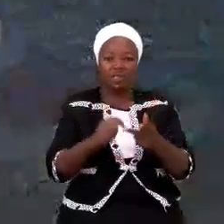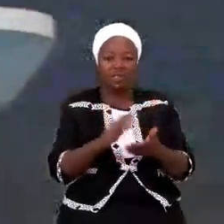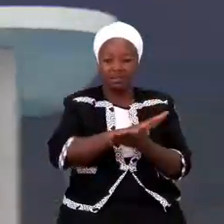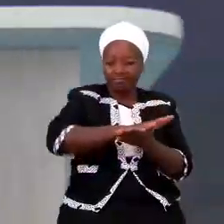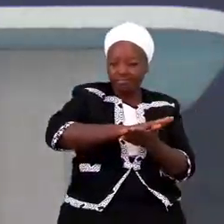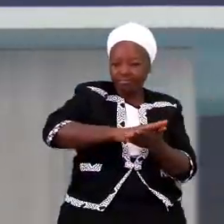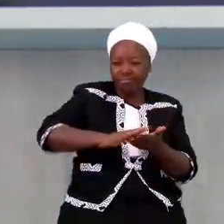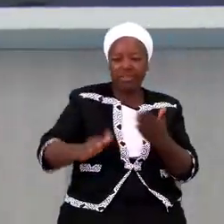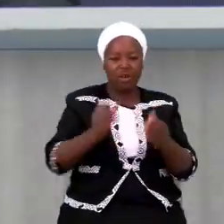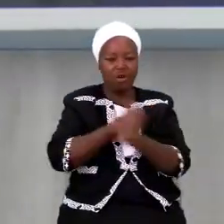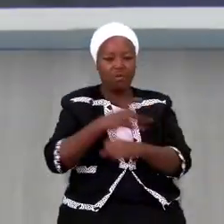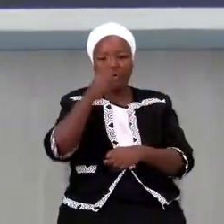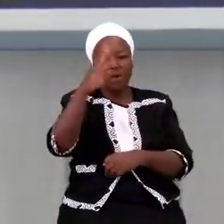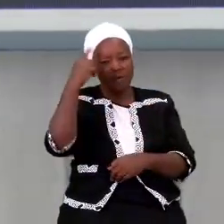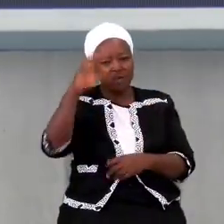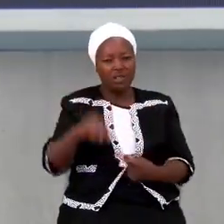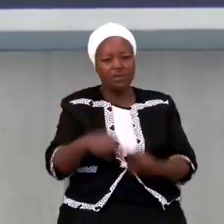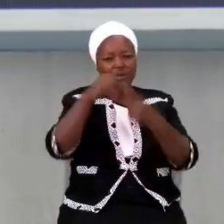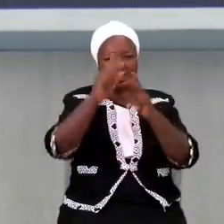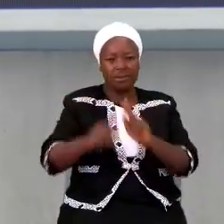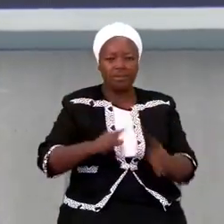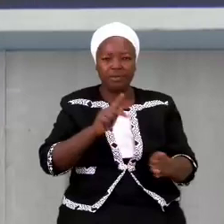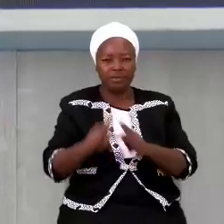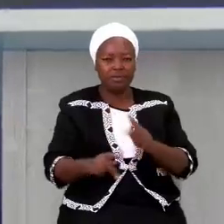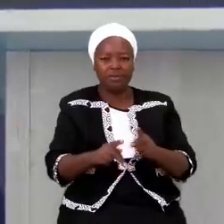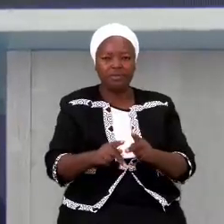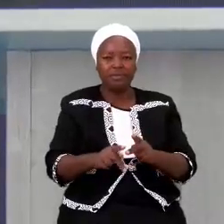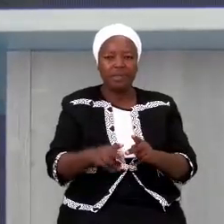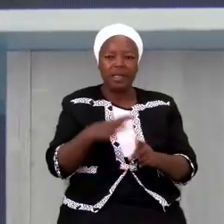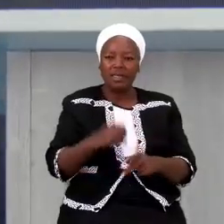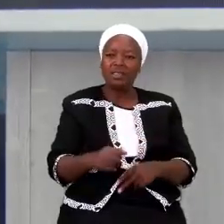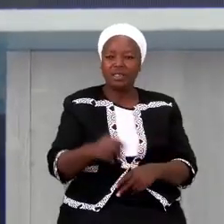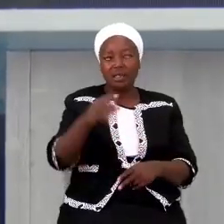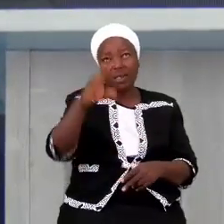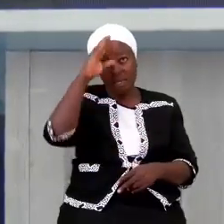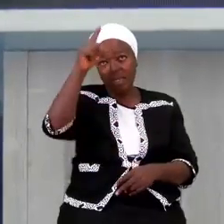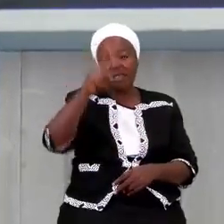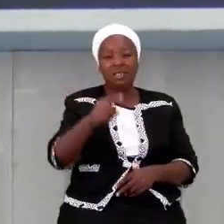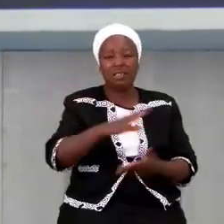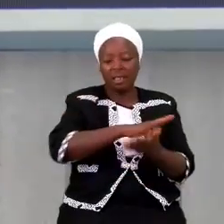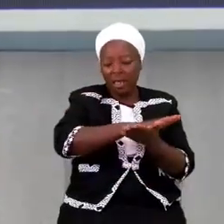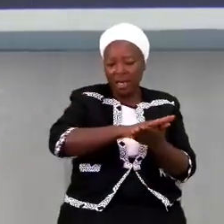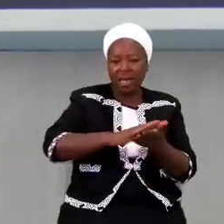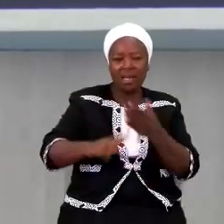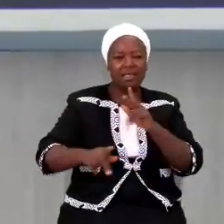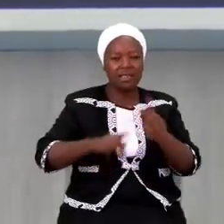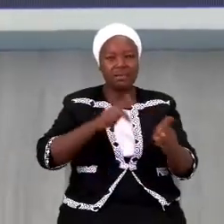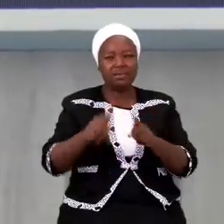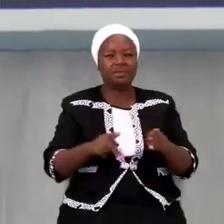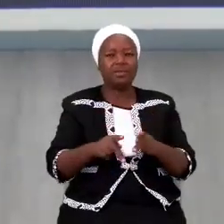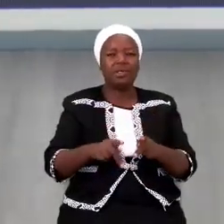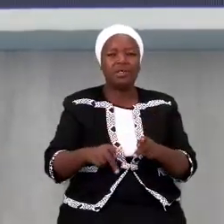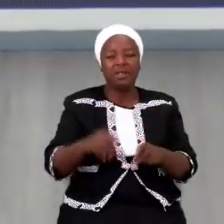purged people, his saved people, his sanctified people. He has